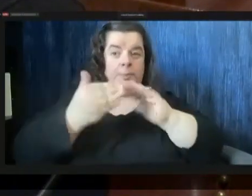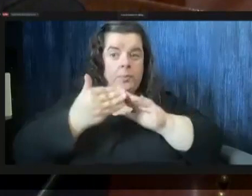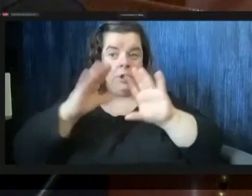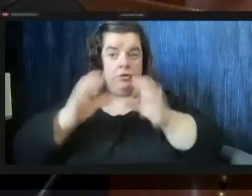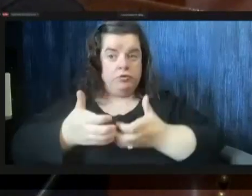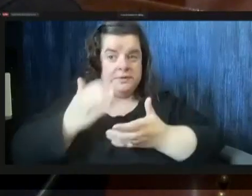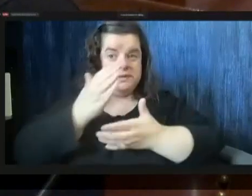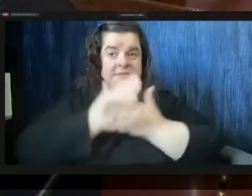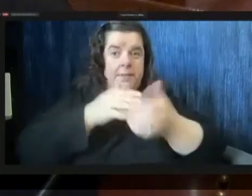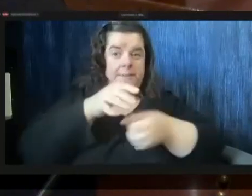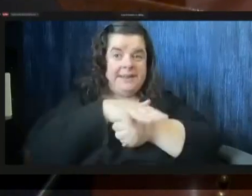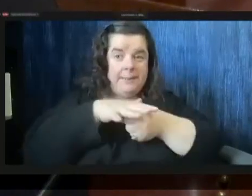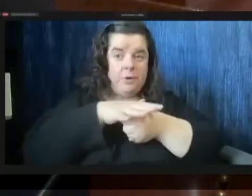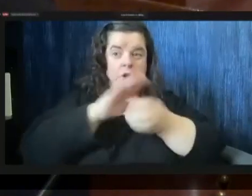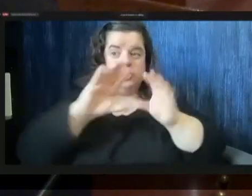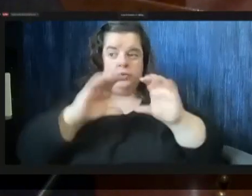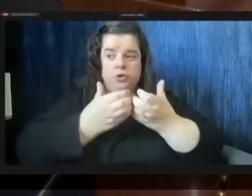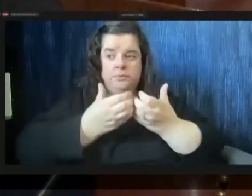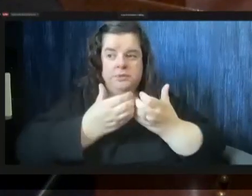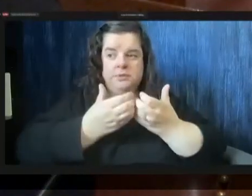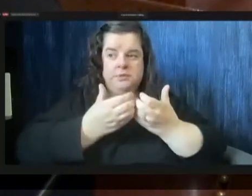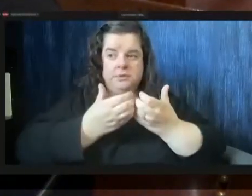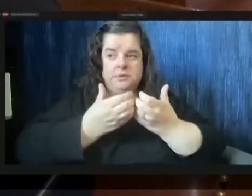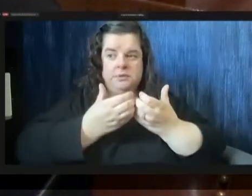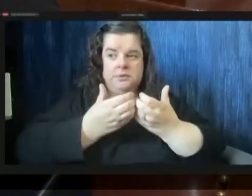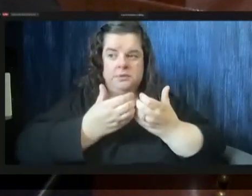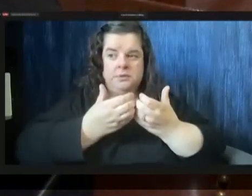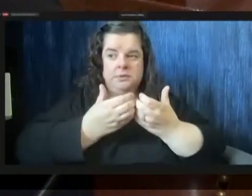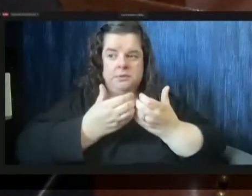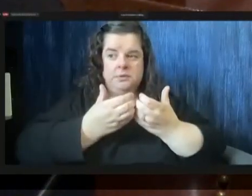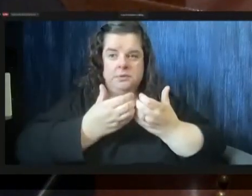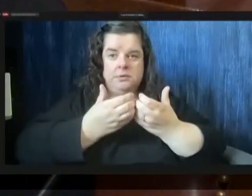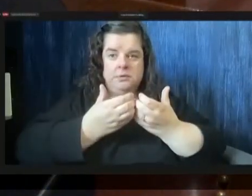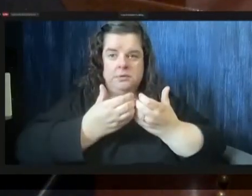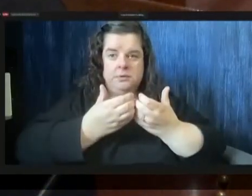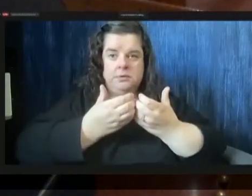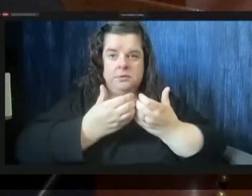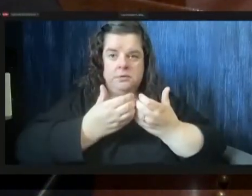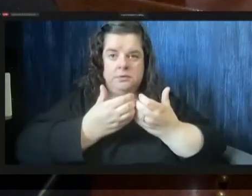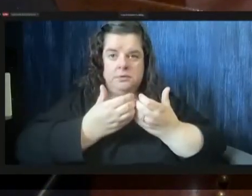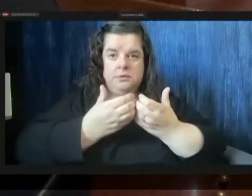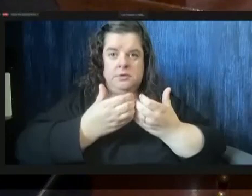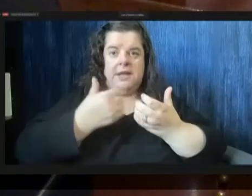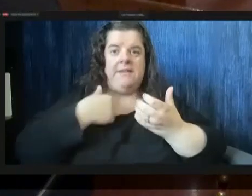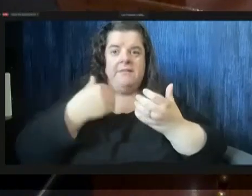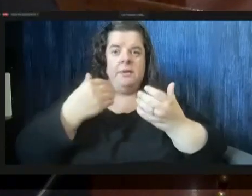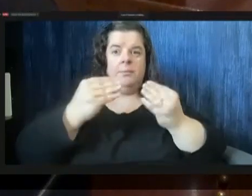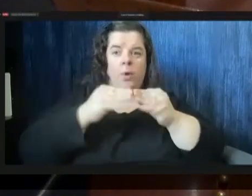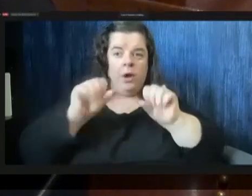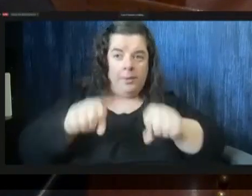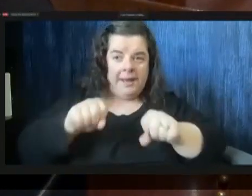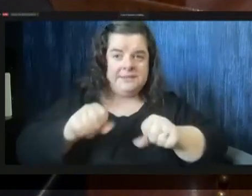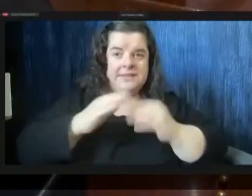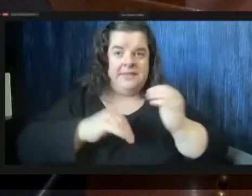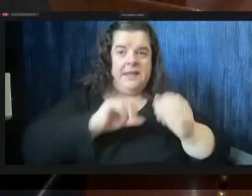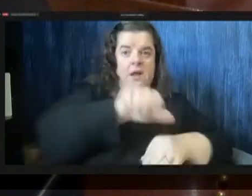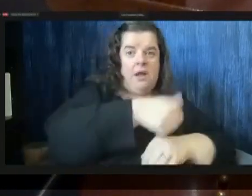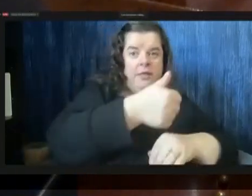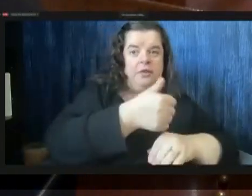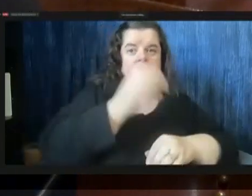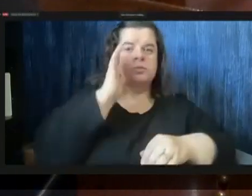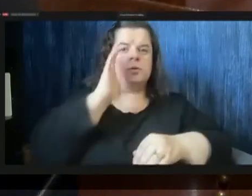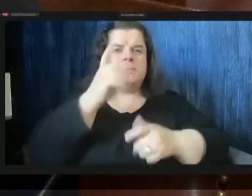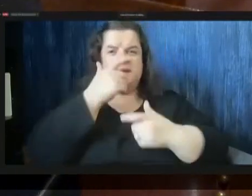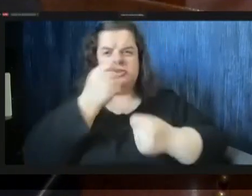neighborhood groups have a fuller capacity than others. And so it would be really interesting to see what it would look like to have a more